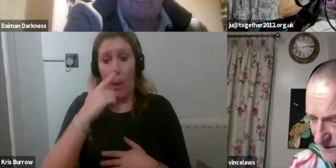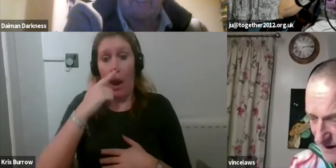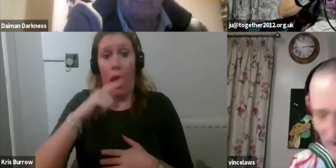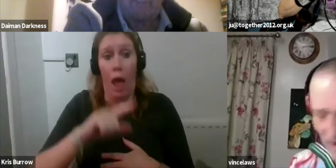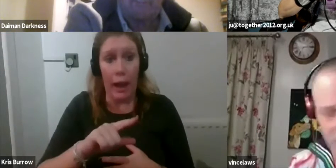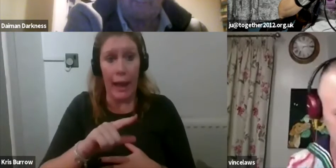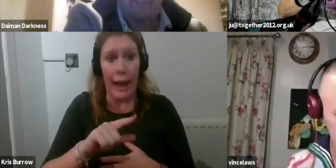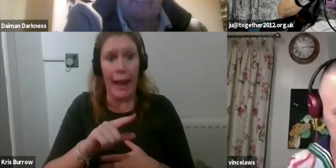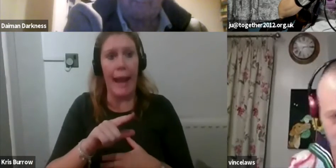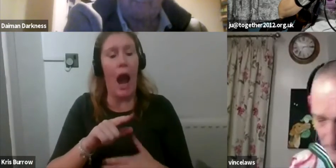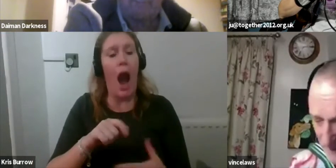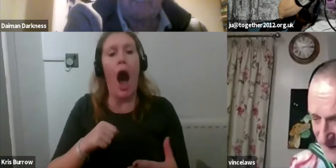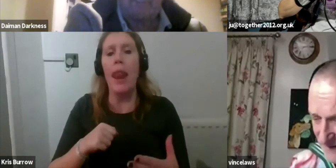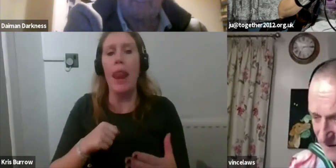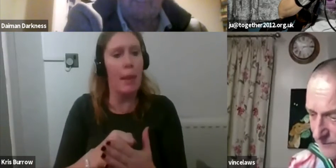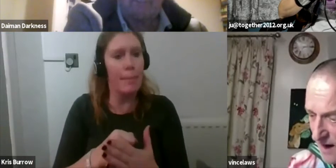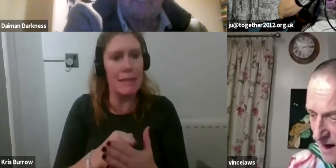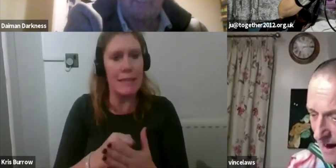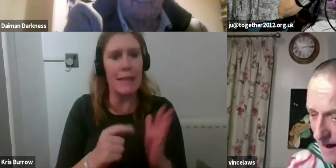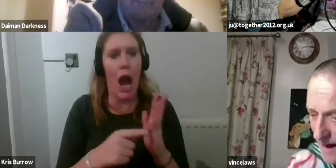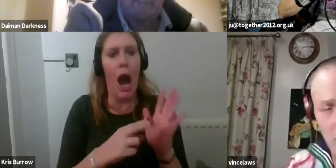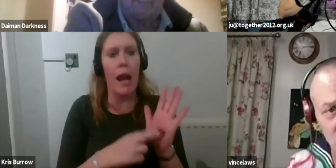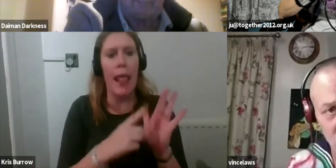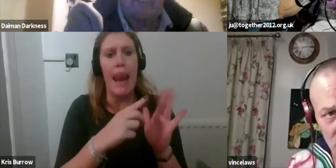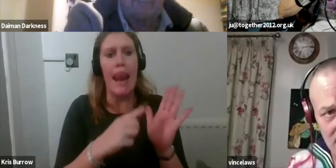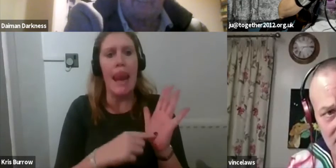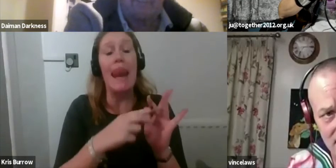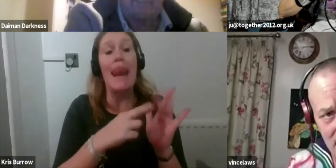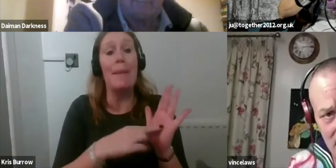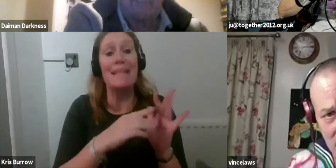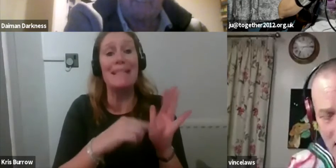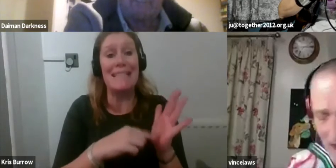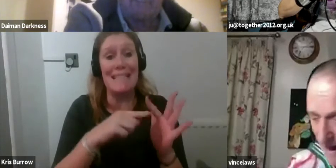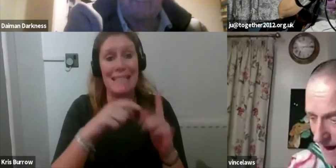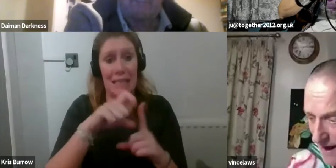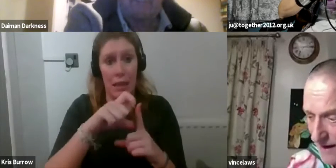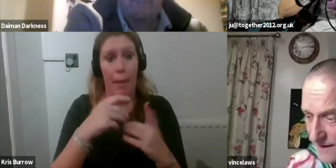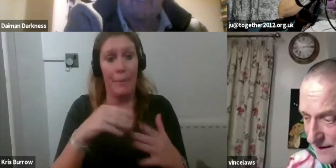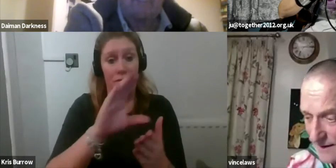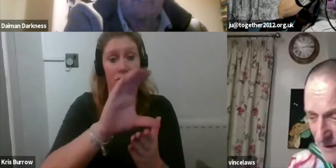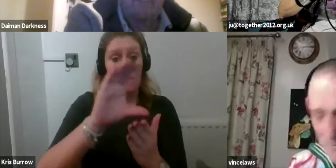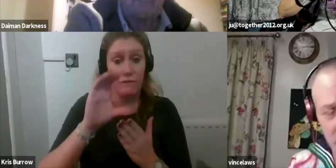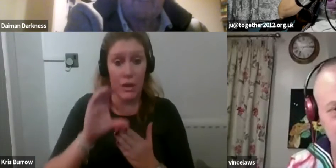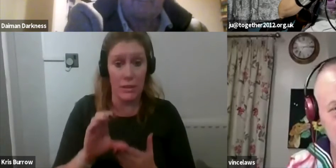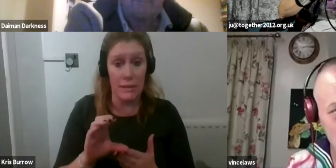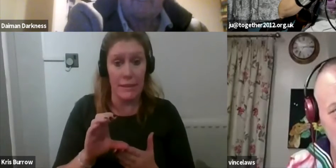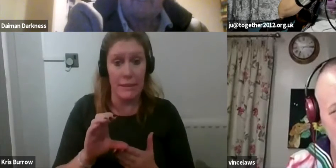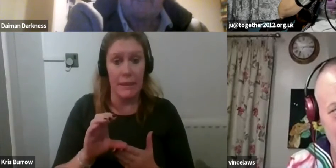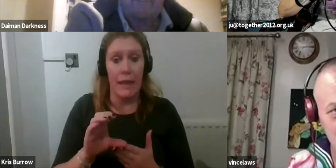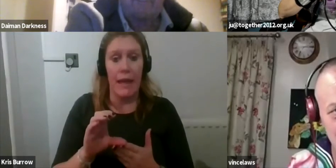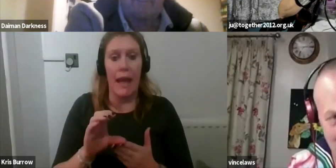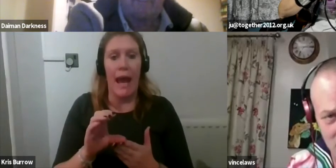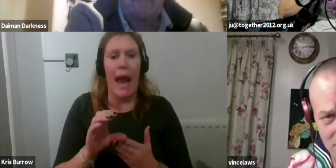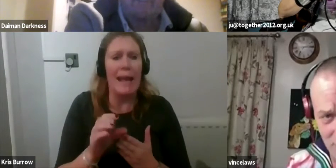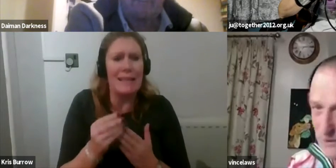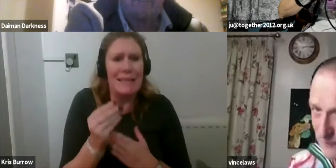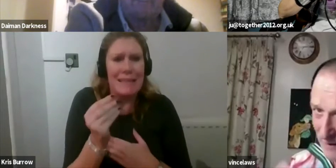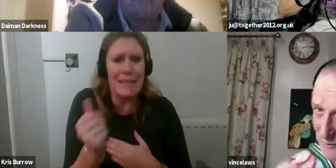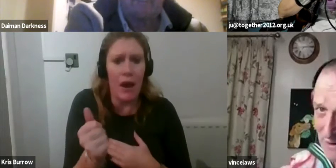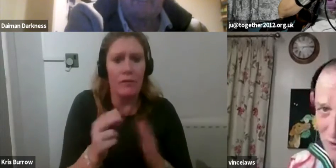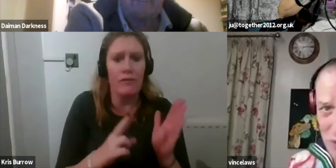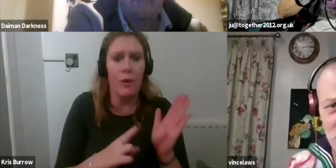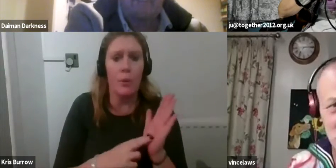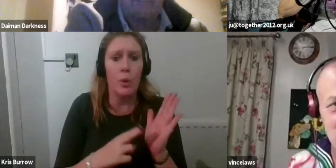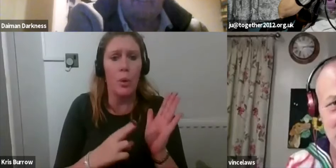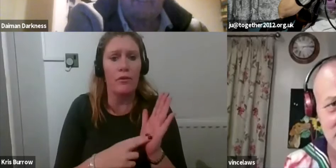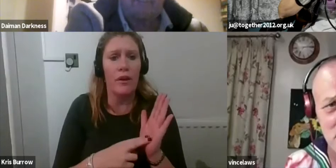brilliant and they're supporting me still. And Norwich Arts Centre, and a little bit of money from Norfolk County Council, which felt